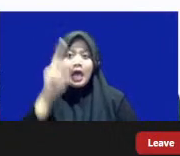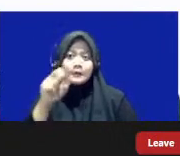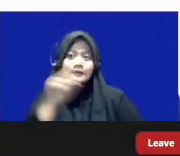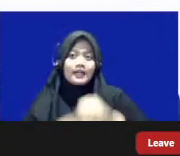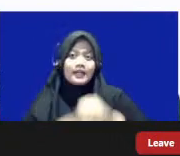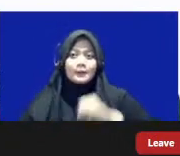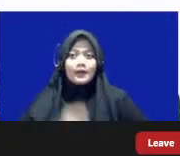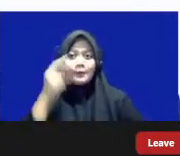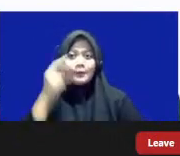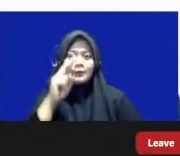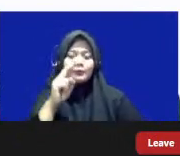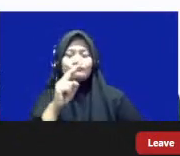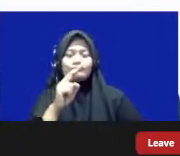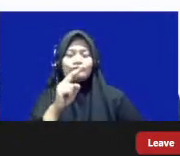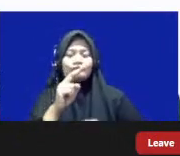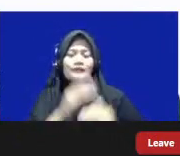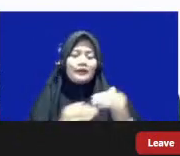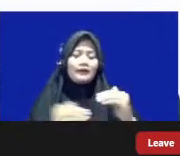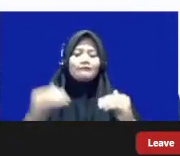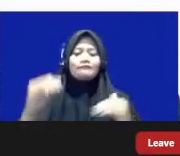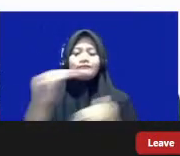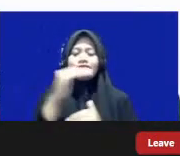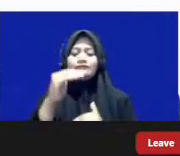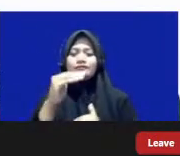well discussed.